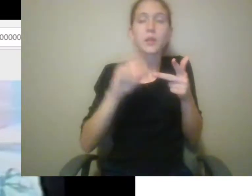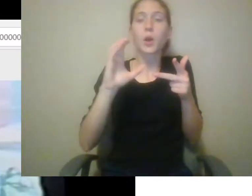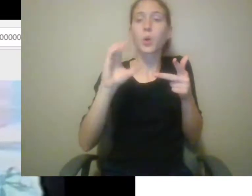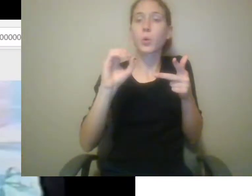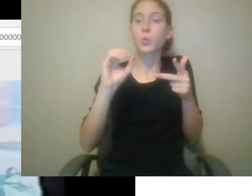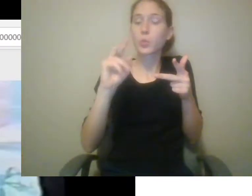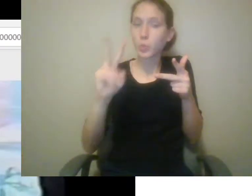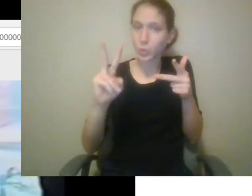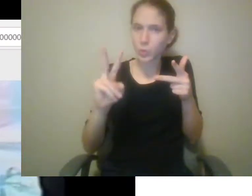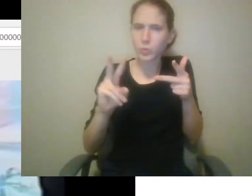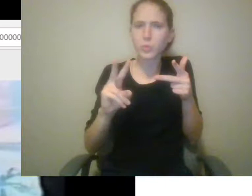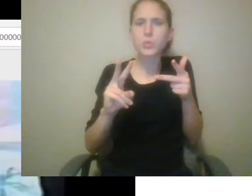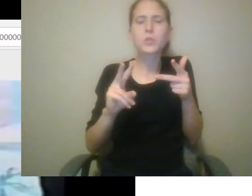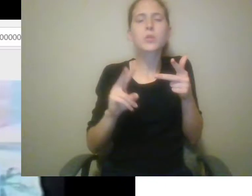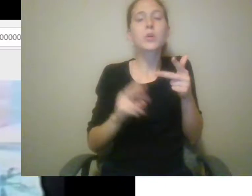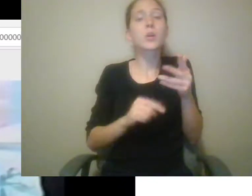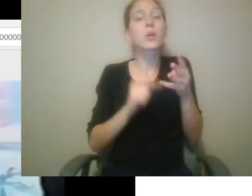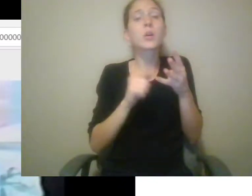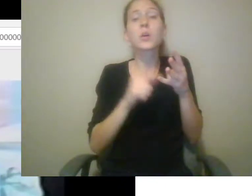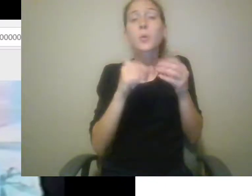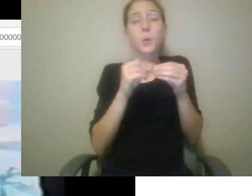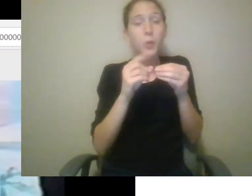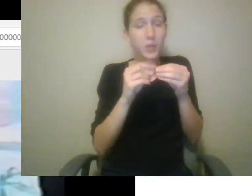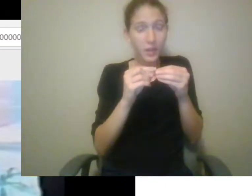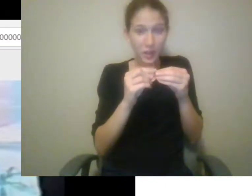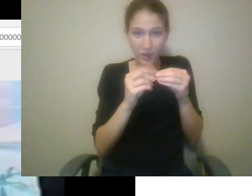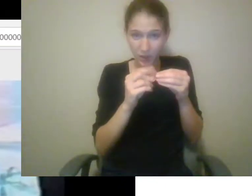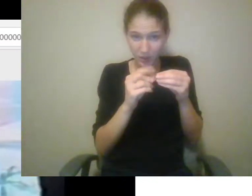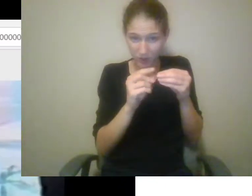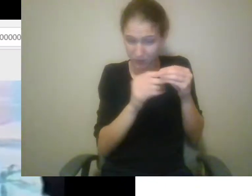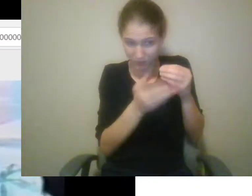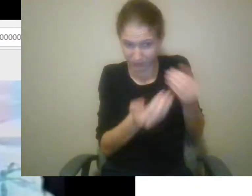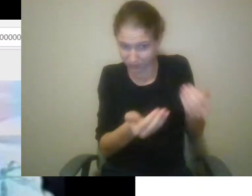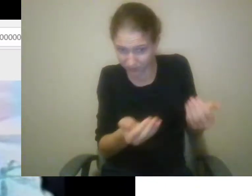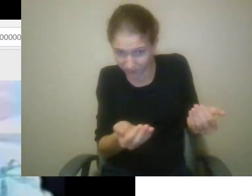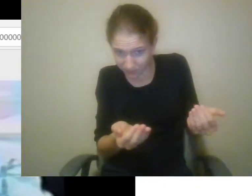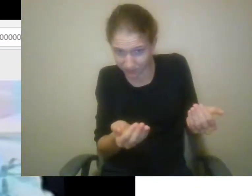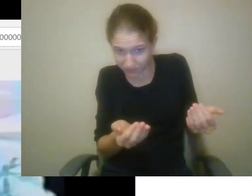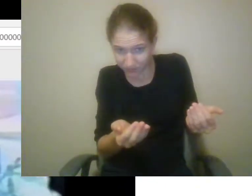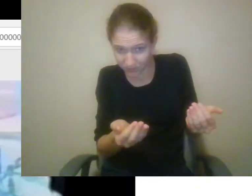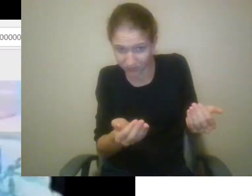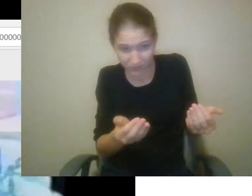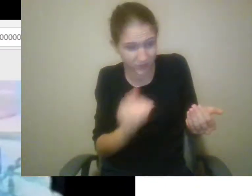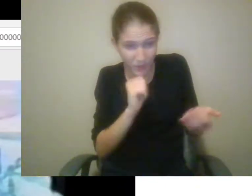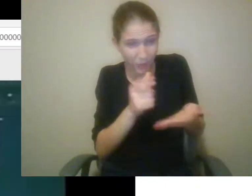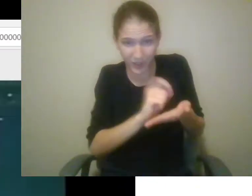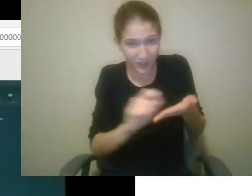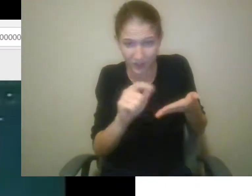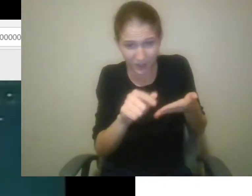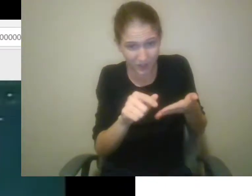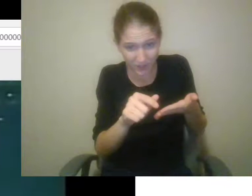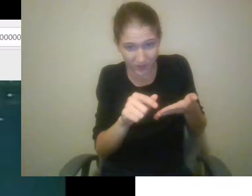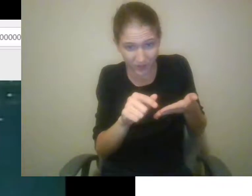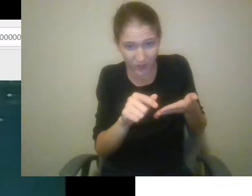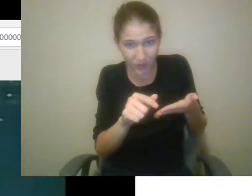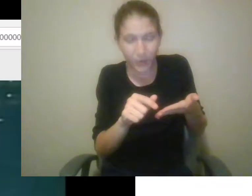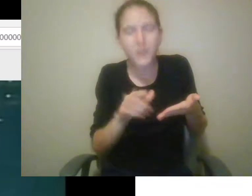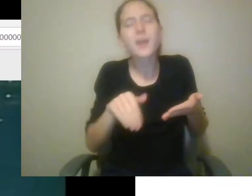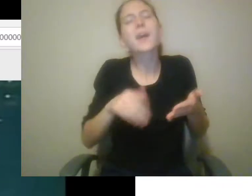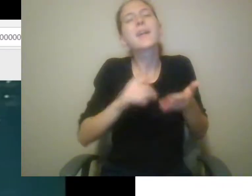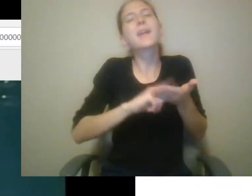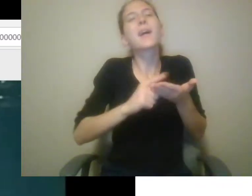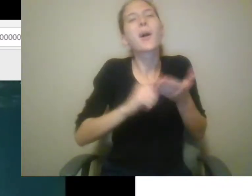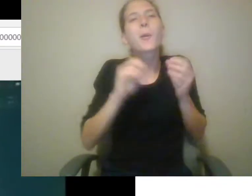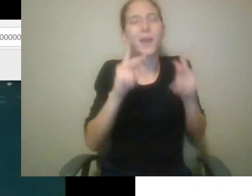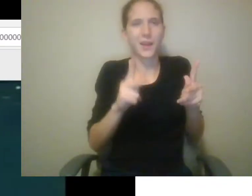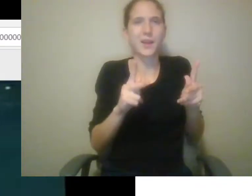One more thing you should have in your notes. I didn't have it. Didn't have this part? No, We left off here? Okay, then let's pick it